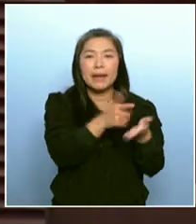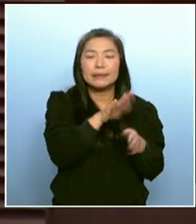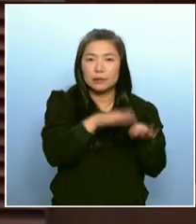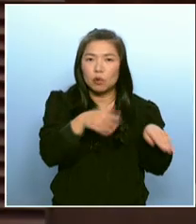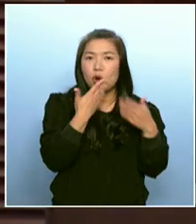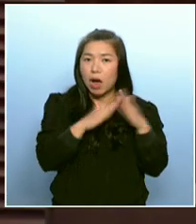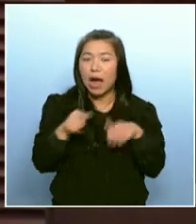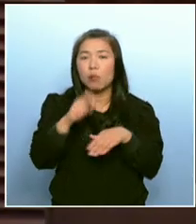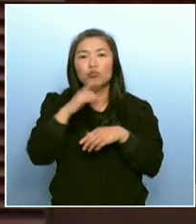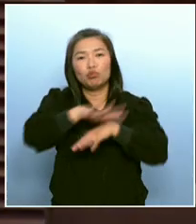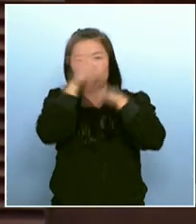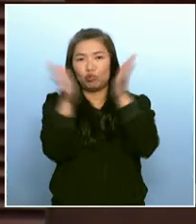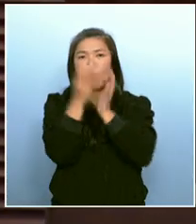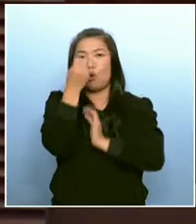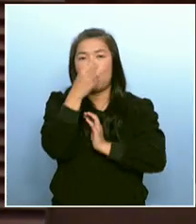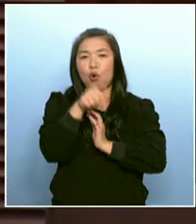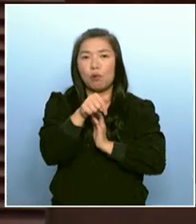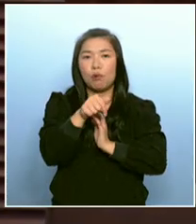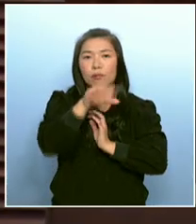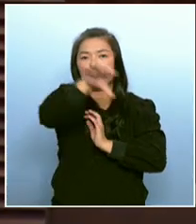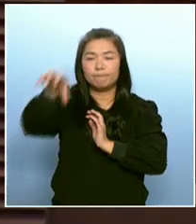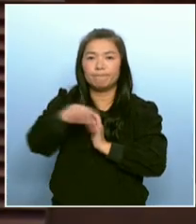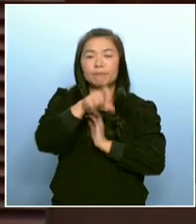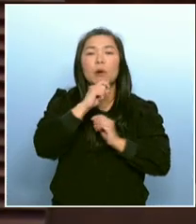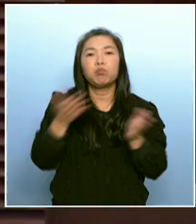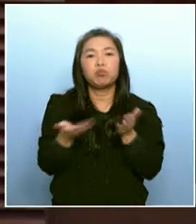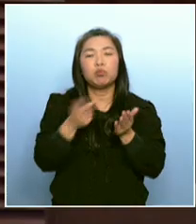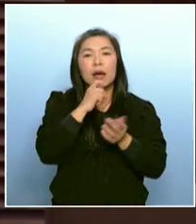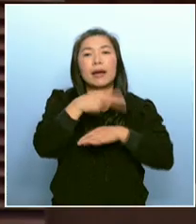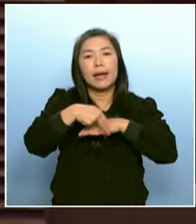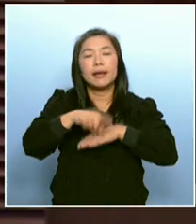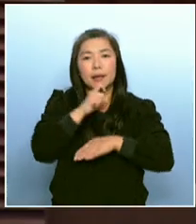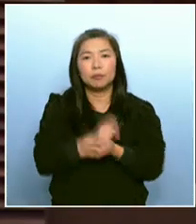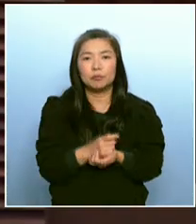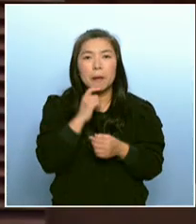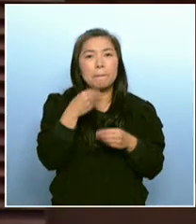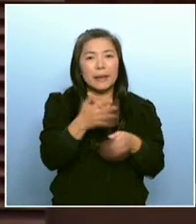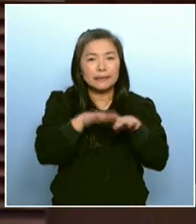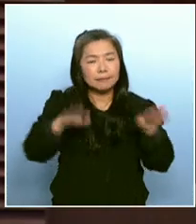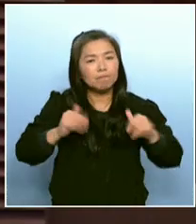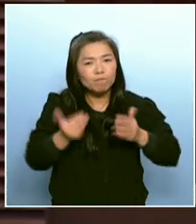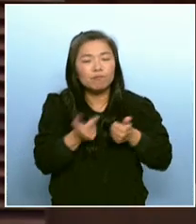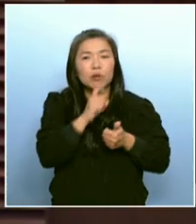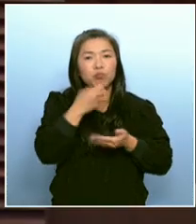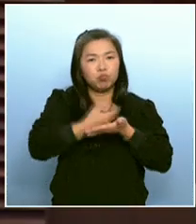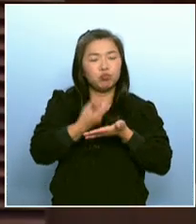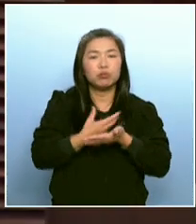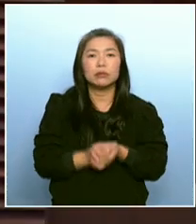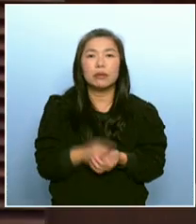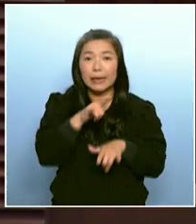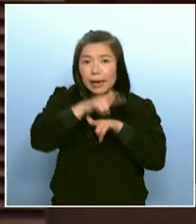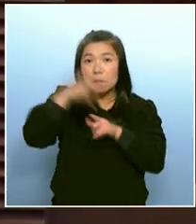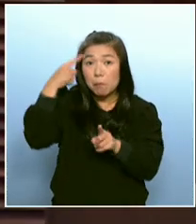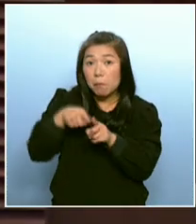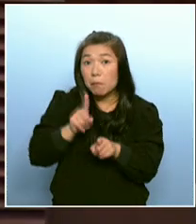and family, the business sector and the government, the CDF funds NGOs and schools to implement projects in various districts